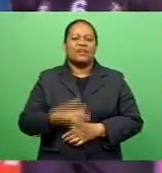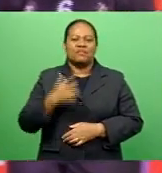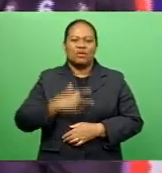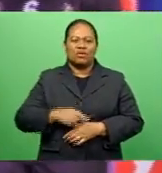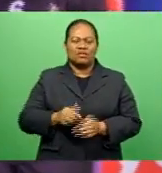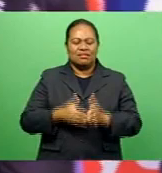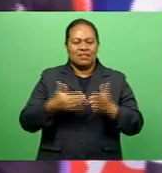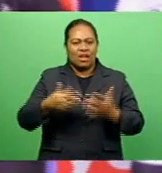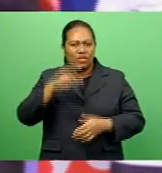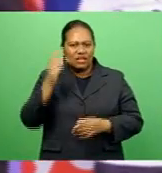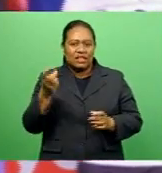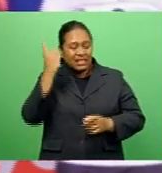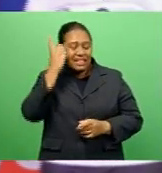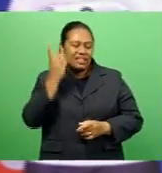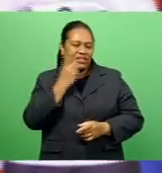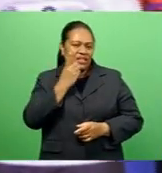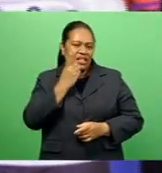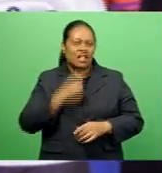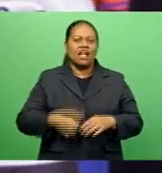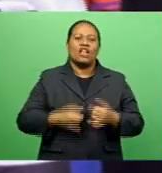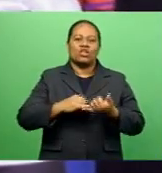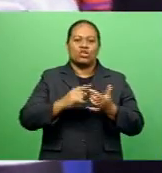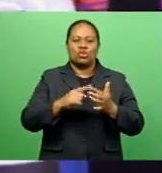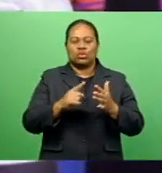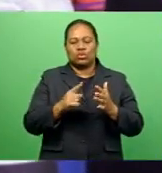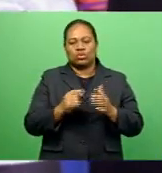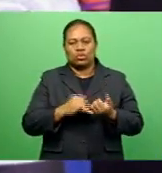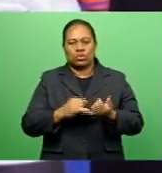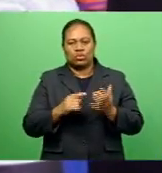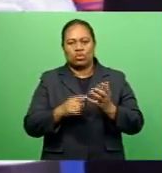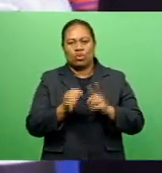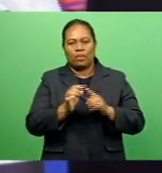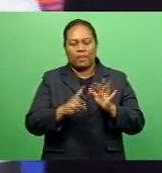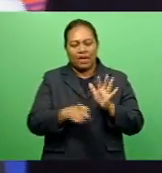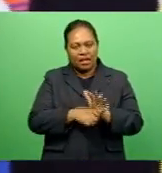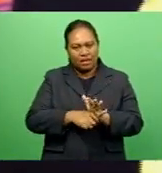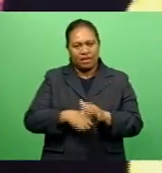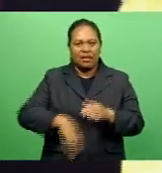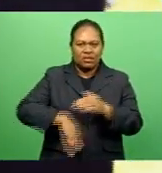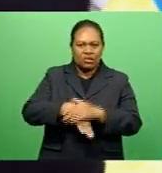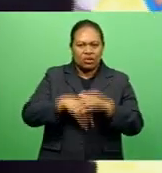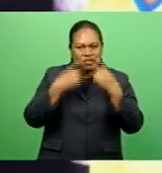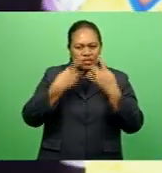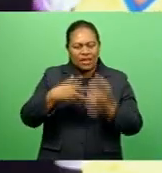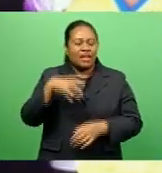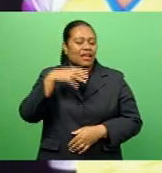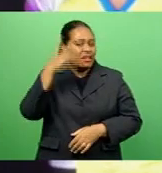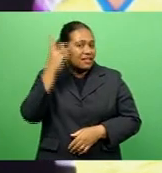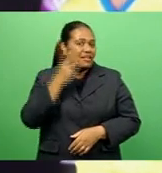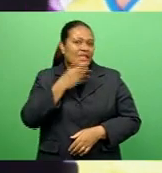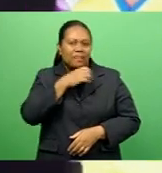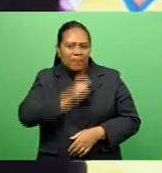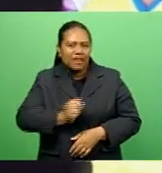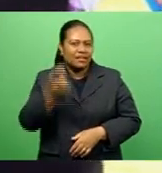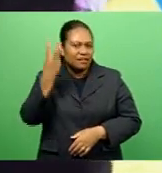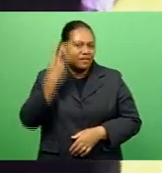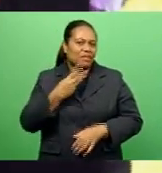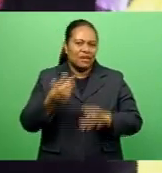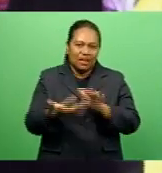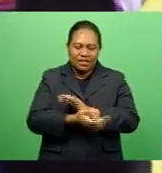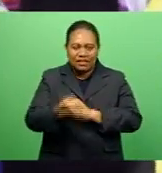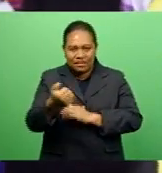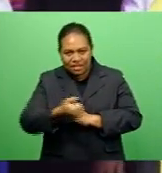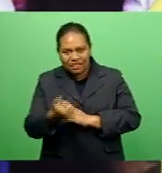is now called the Digicel Super League, and the national teams are now named the Digicel Men, Women and Under